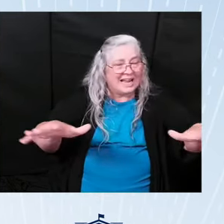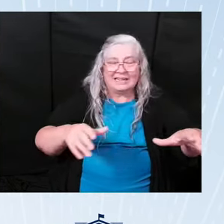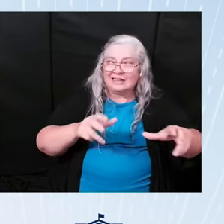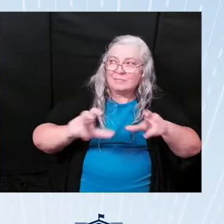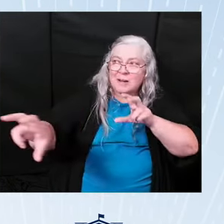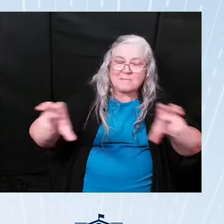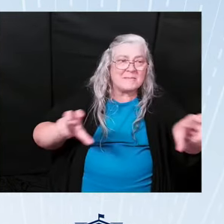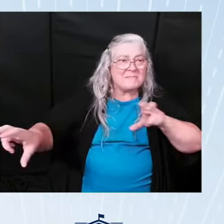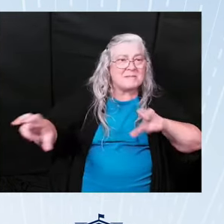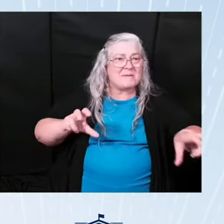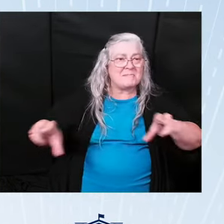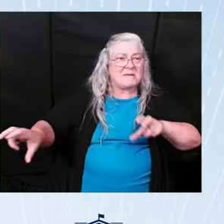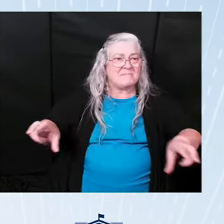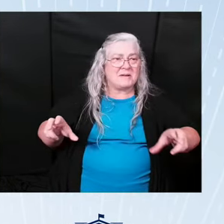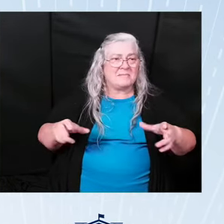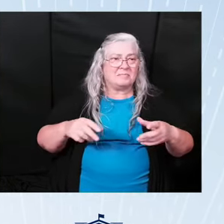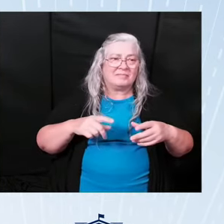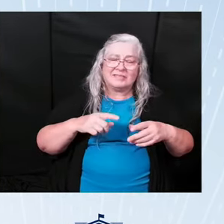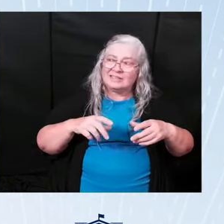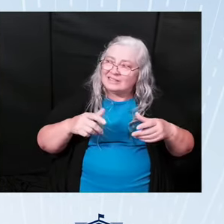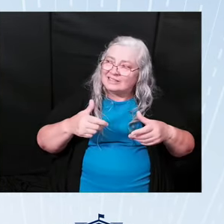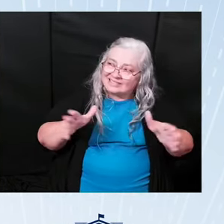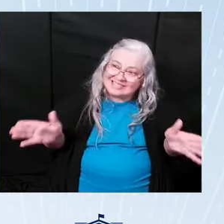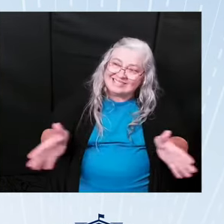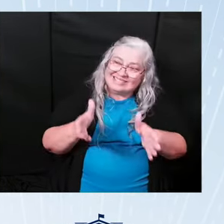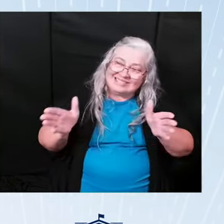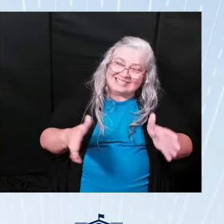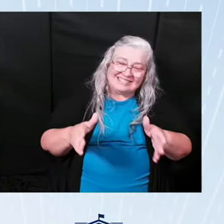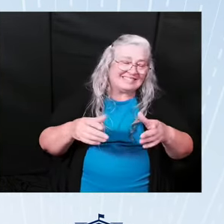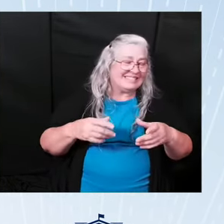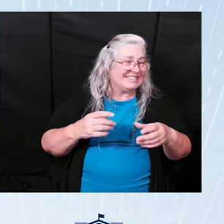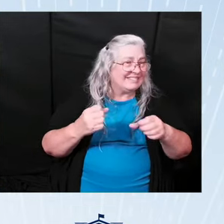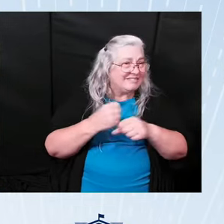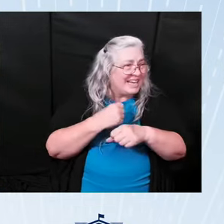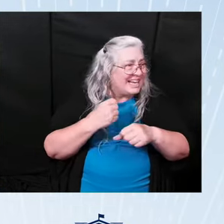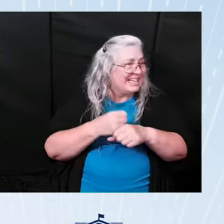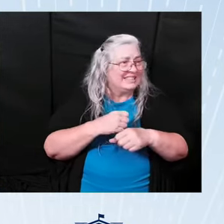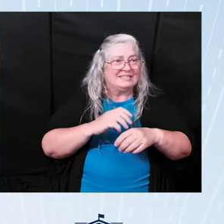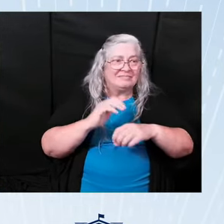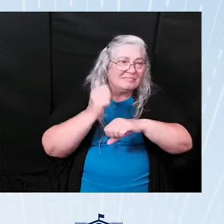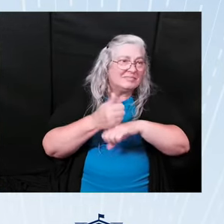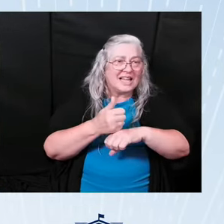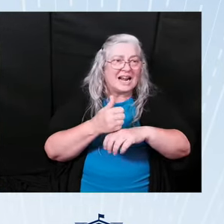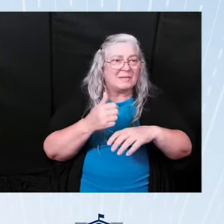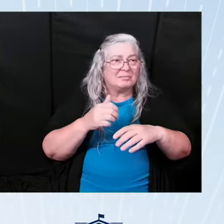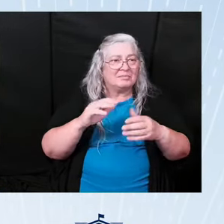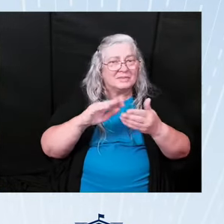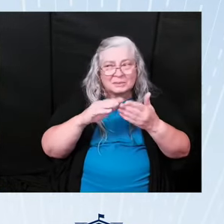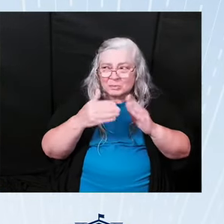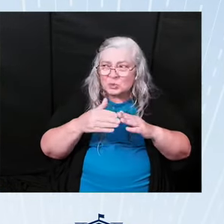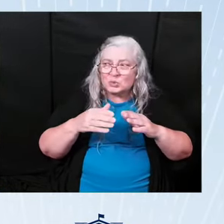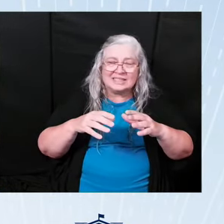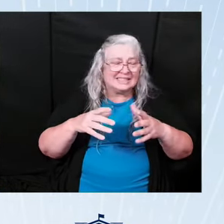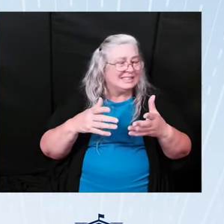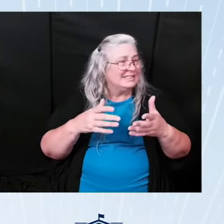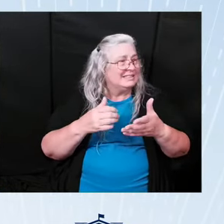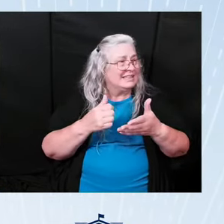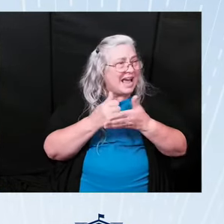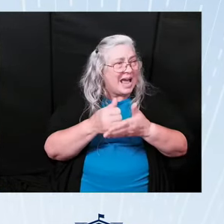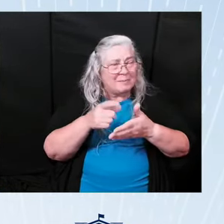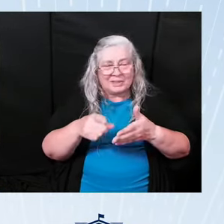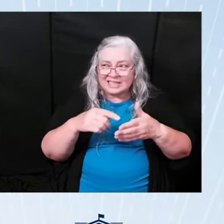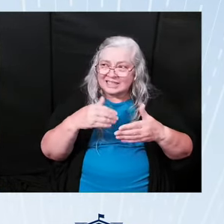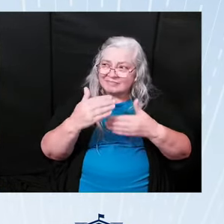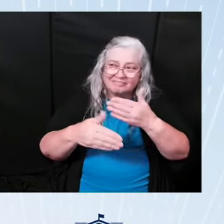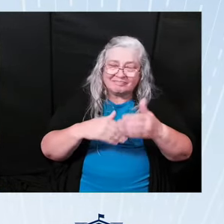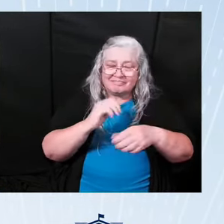have to look over our shoulder and wonder whether anybody is ever going to catch us going forward. The only way to get this done is when we